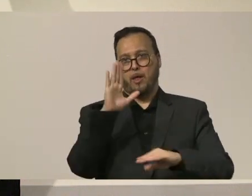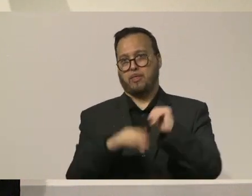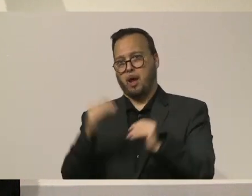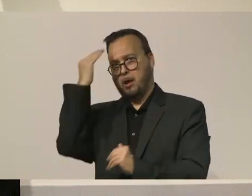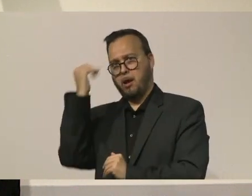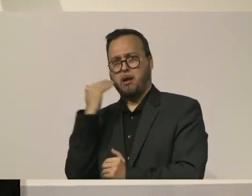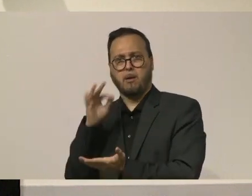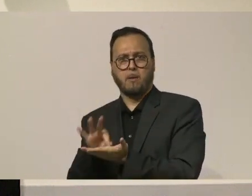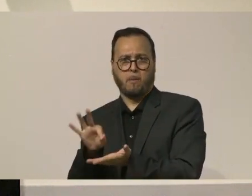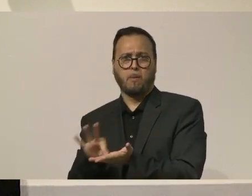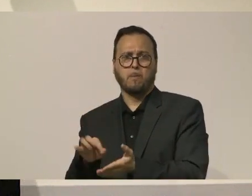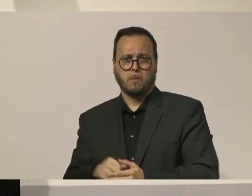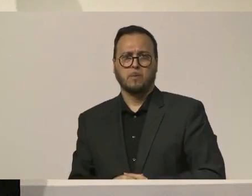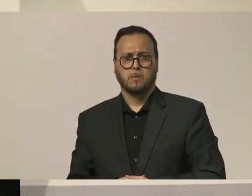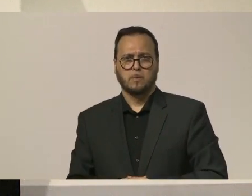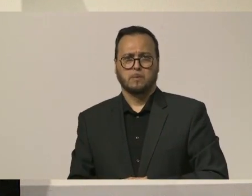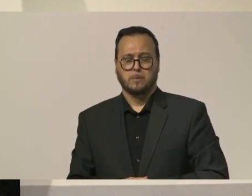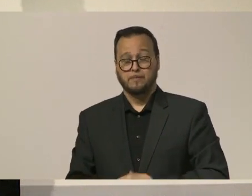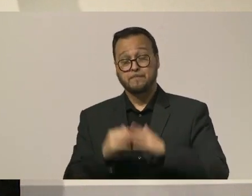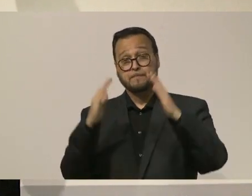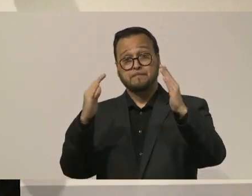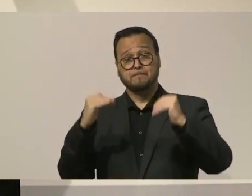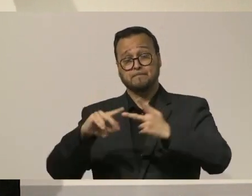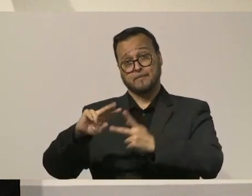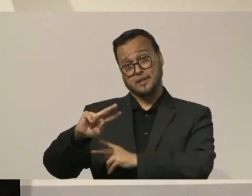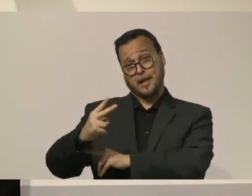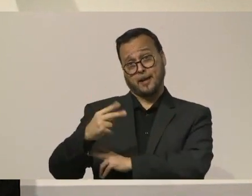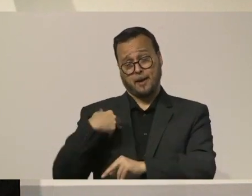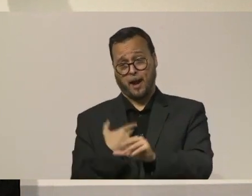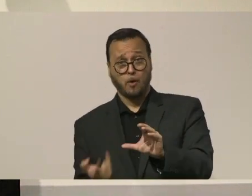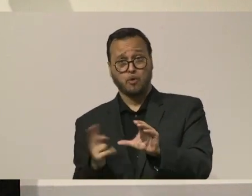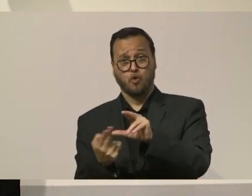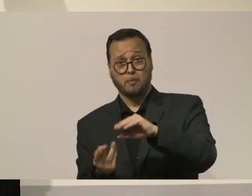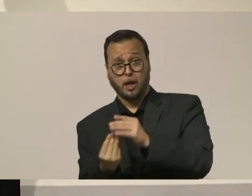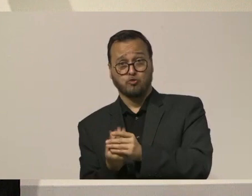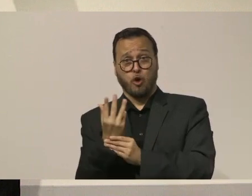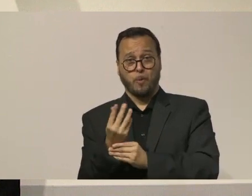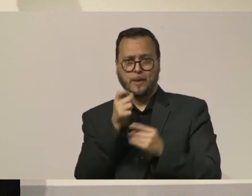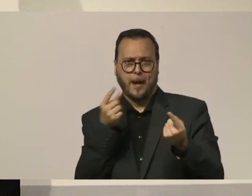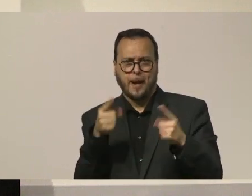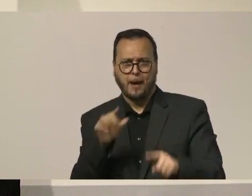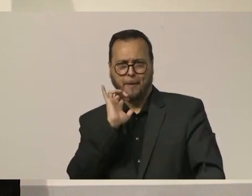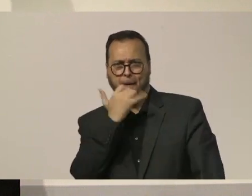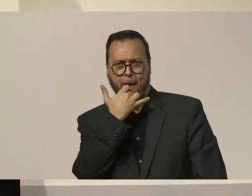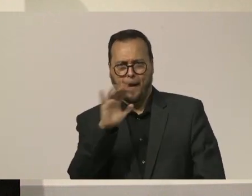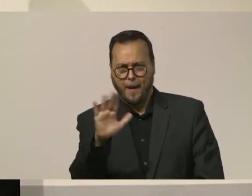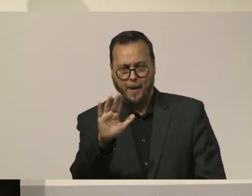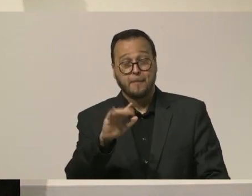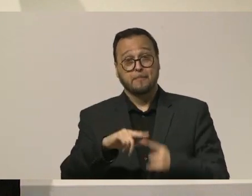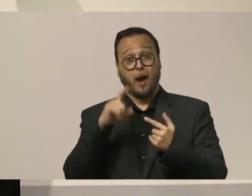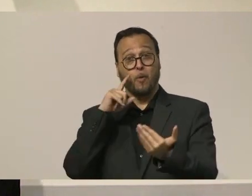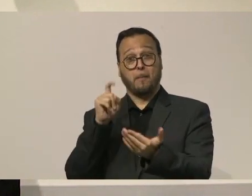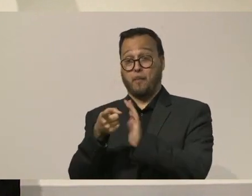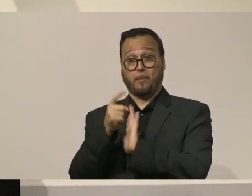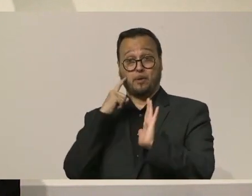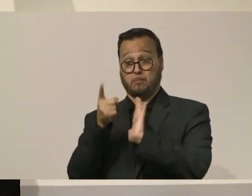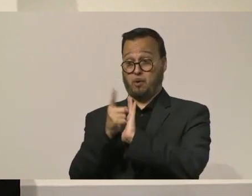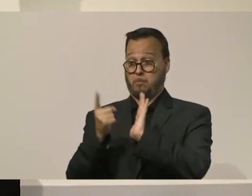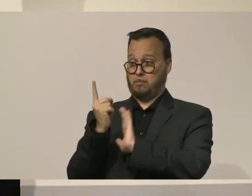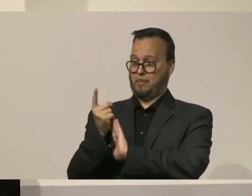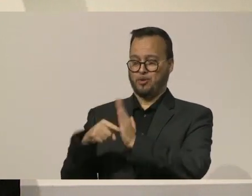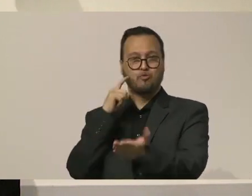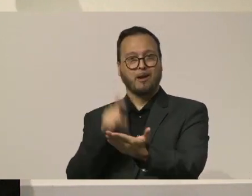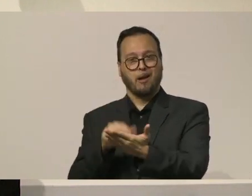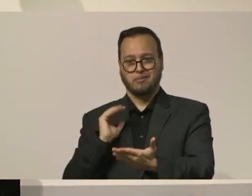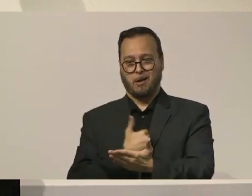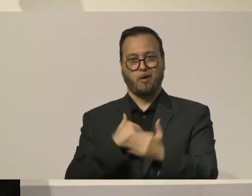headcount. Second, our enrollment growth didn't happen by accident. I want to take a moment to recognize our colleagues in